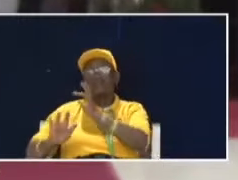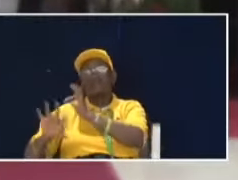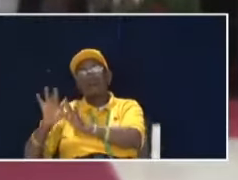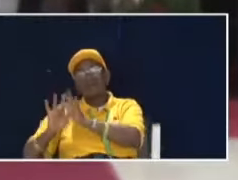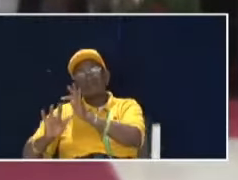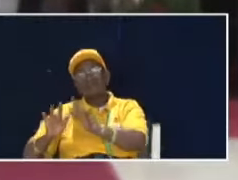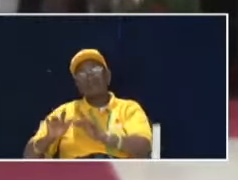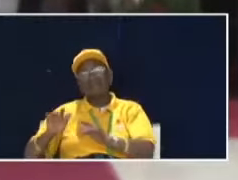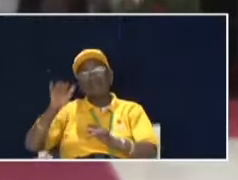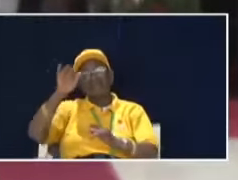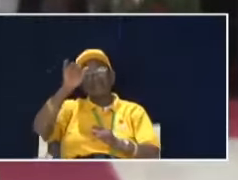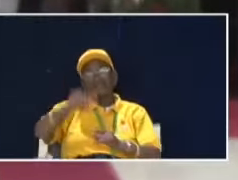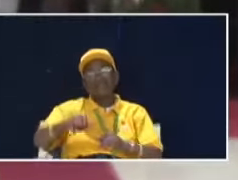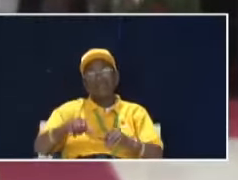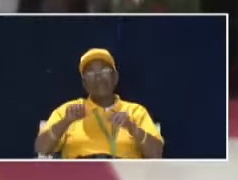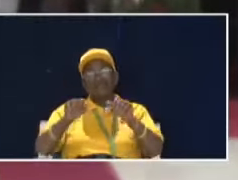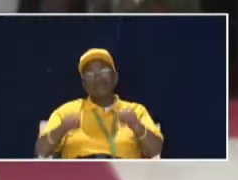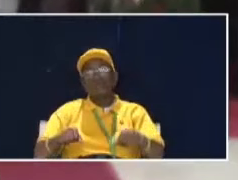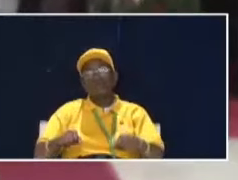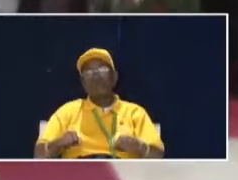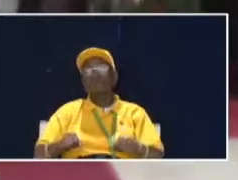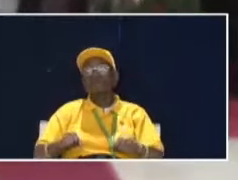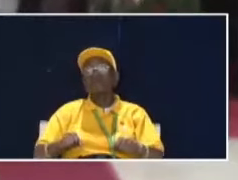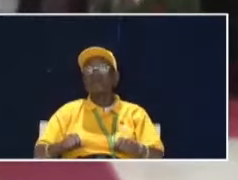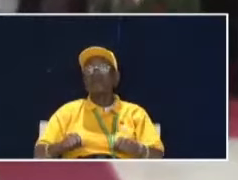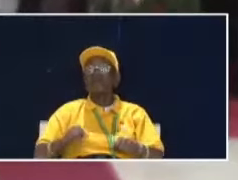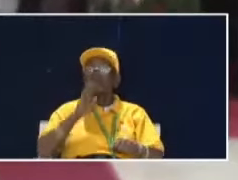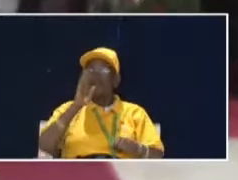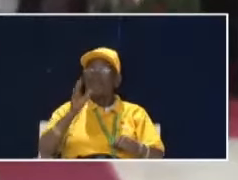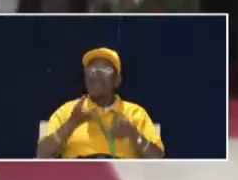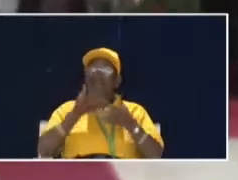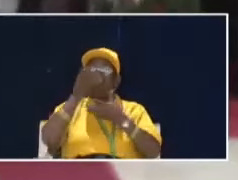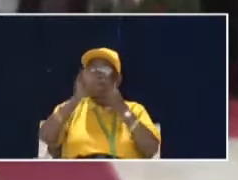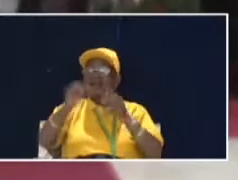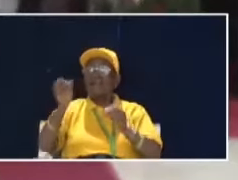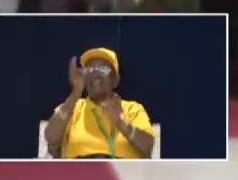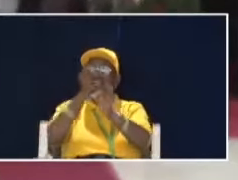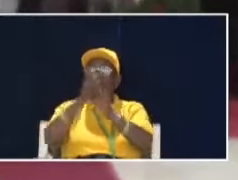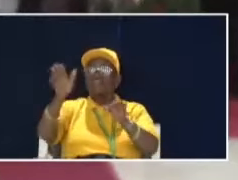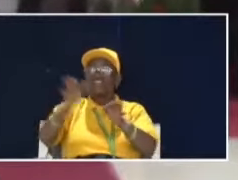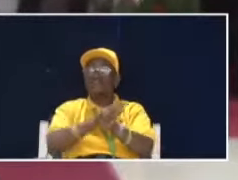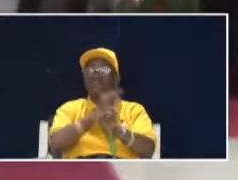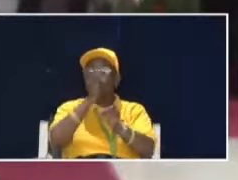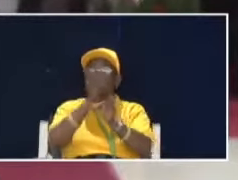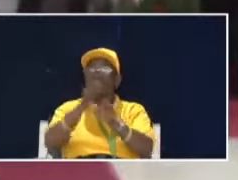They could be crying, "Faithful, faithful, faithful, God is faithful."